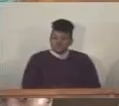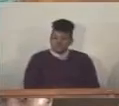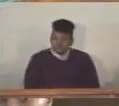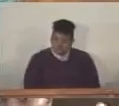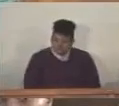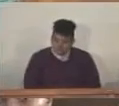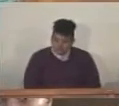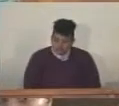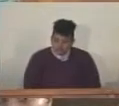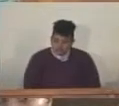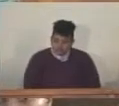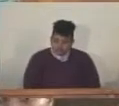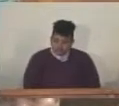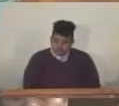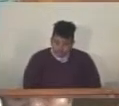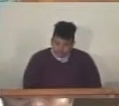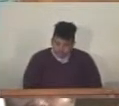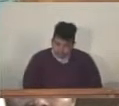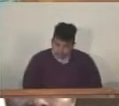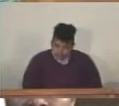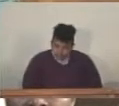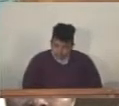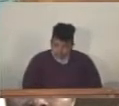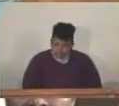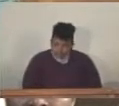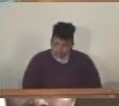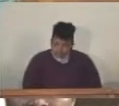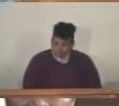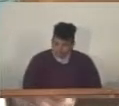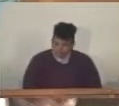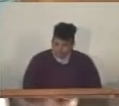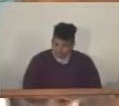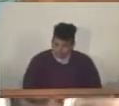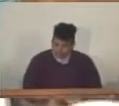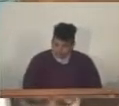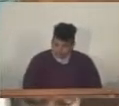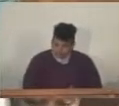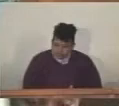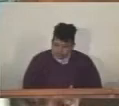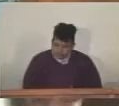that take longer than 2 years to come up.